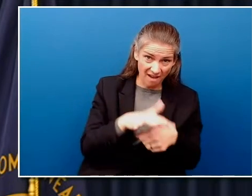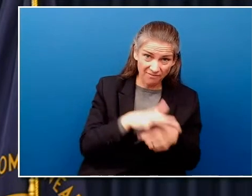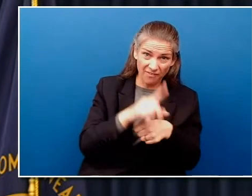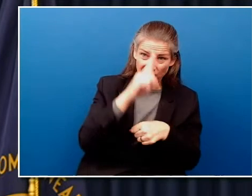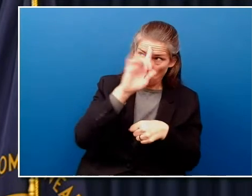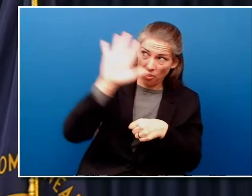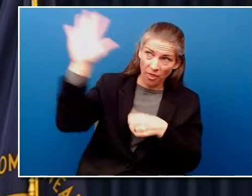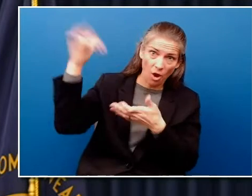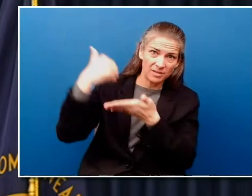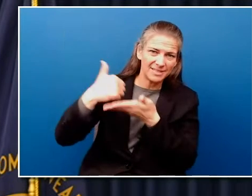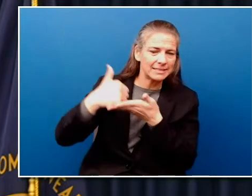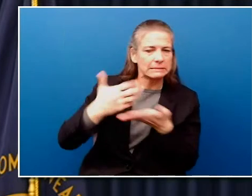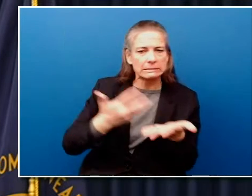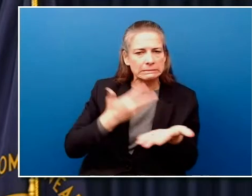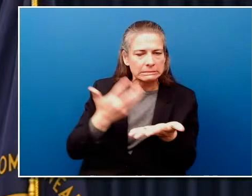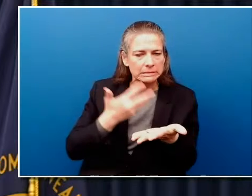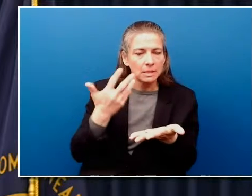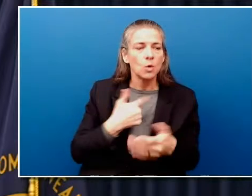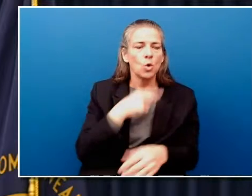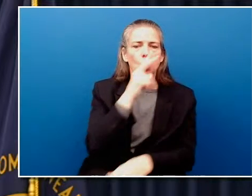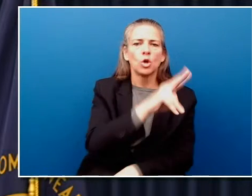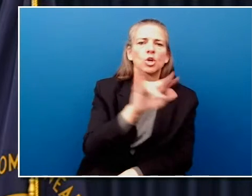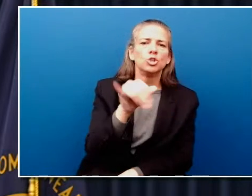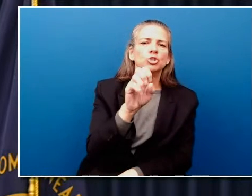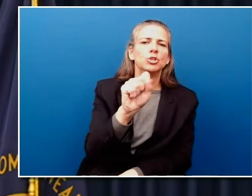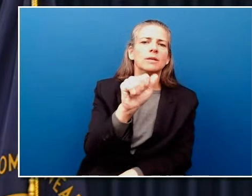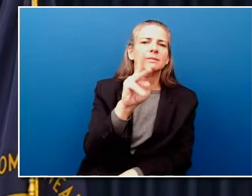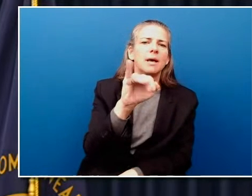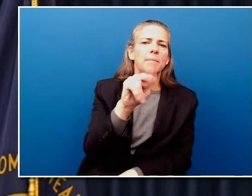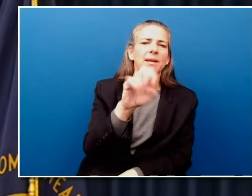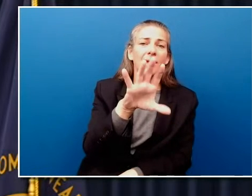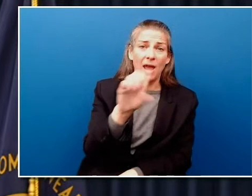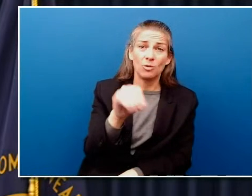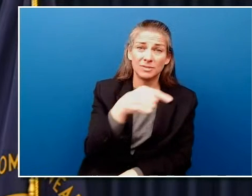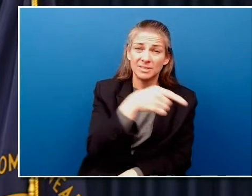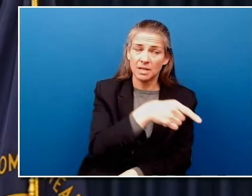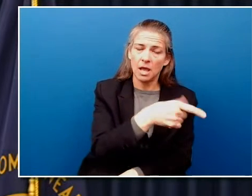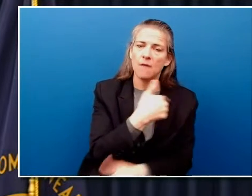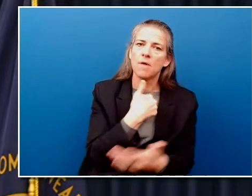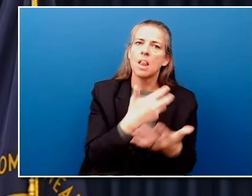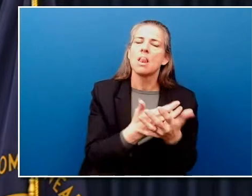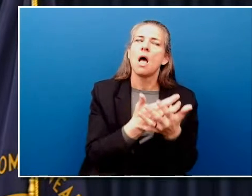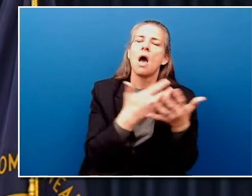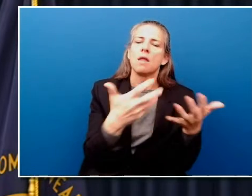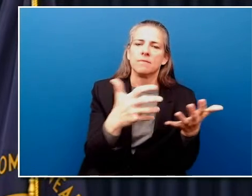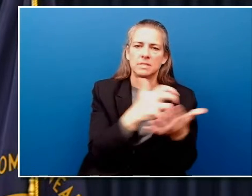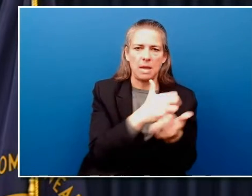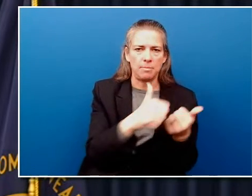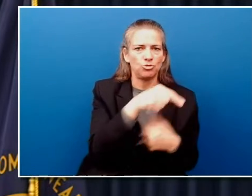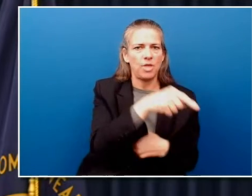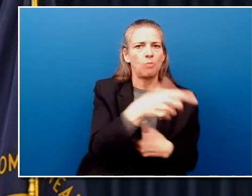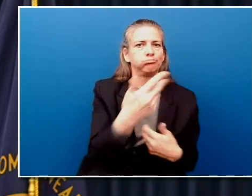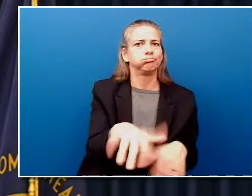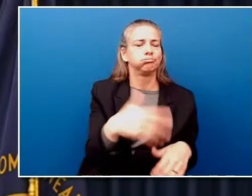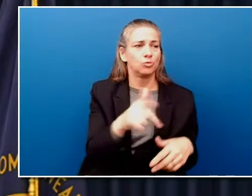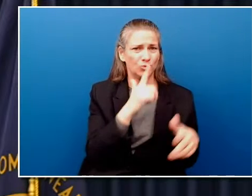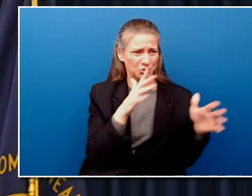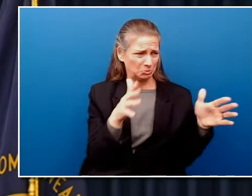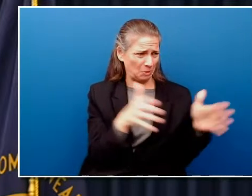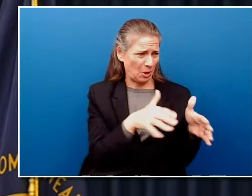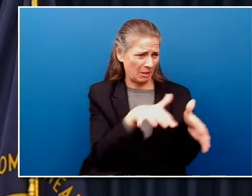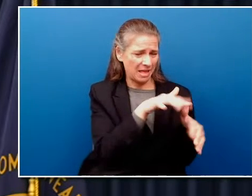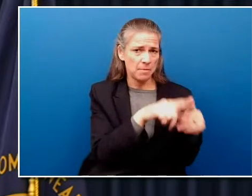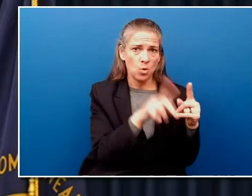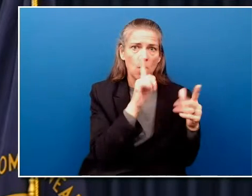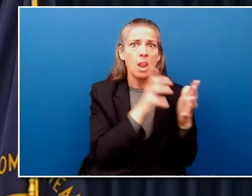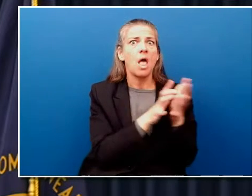was primarily just that commercial area that's hit, there's a significant amount of damage in a very small area. We've